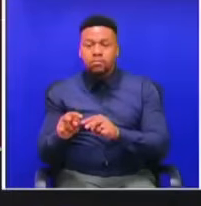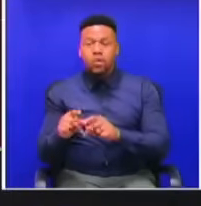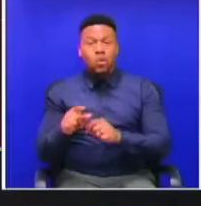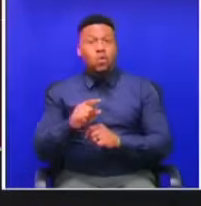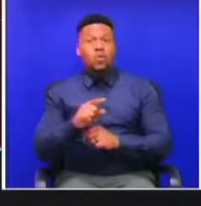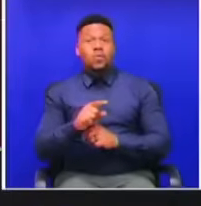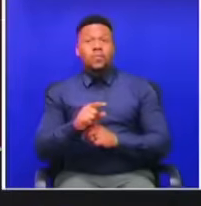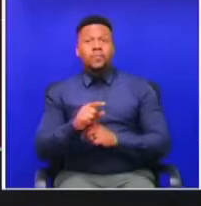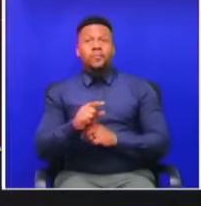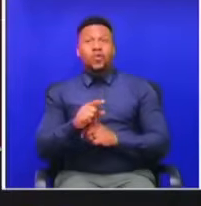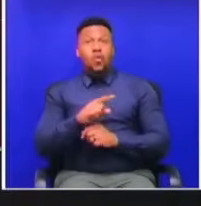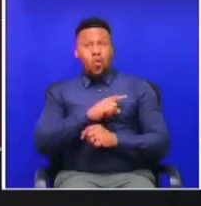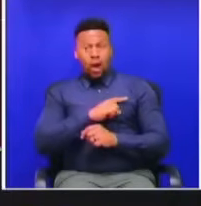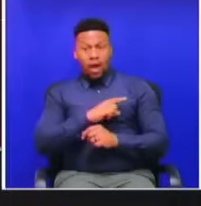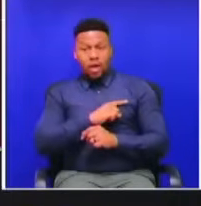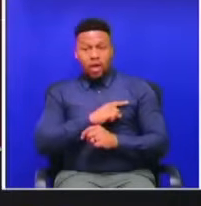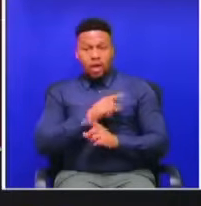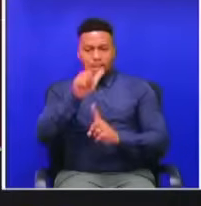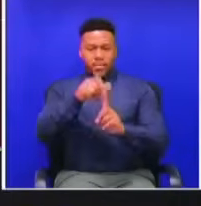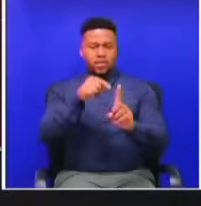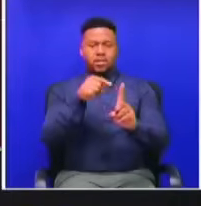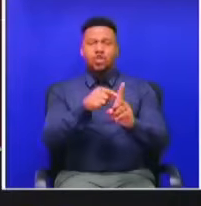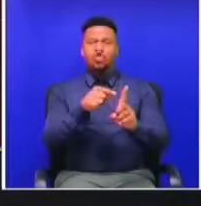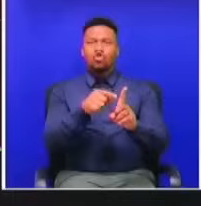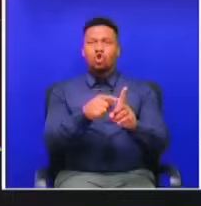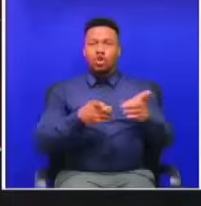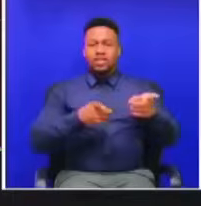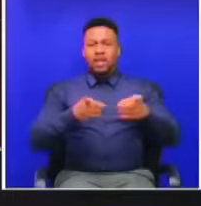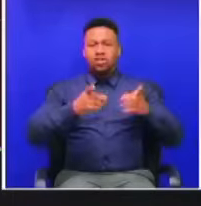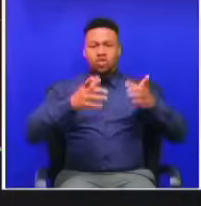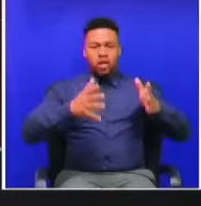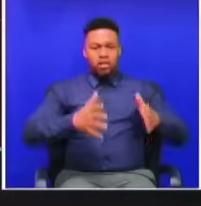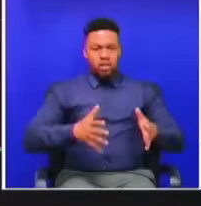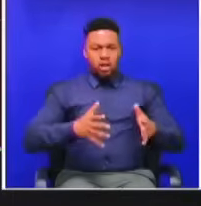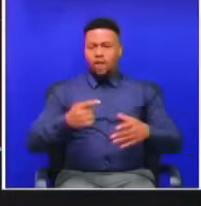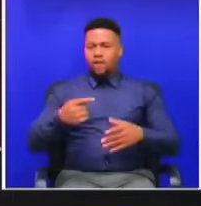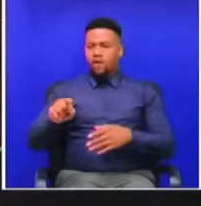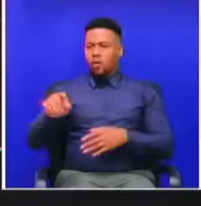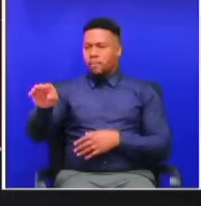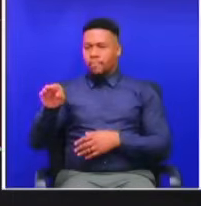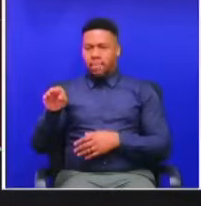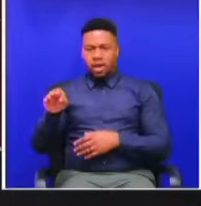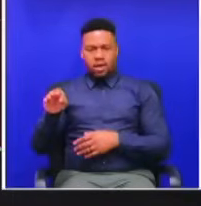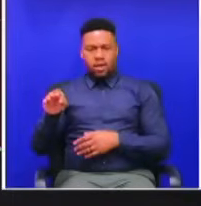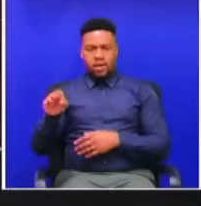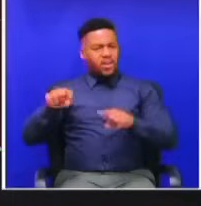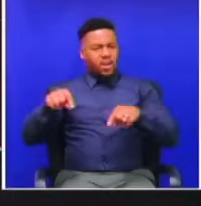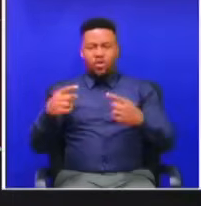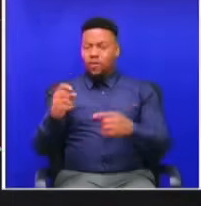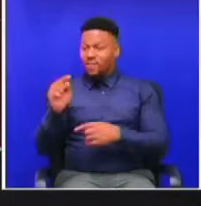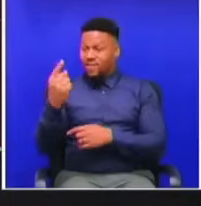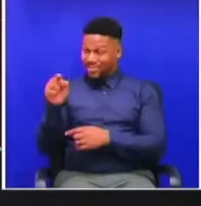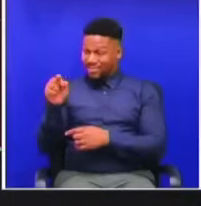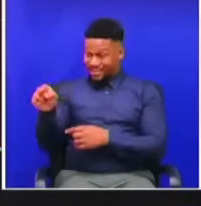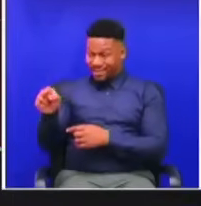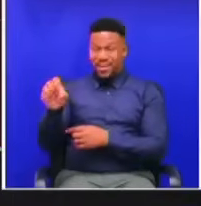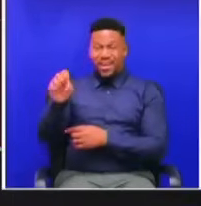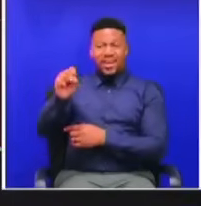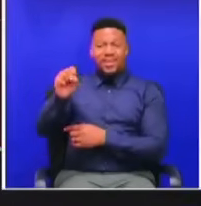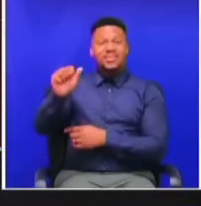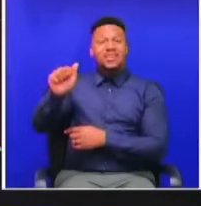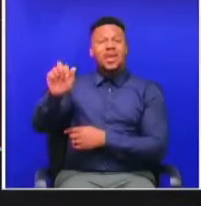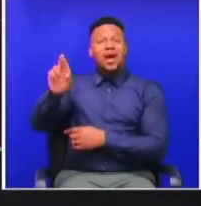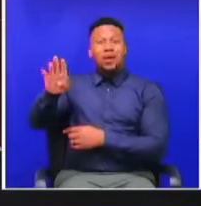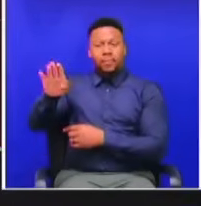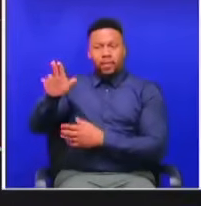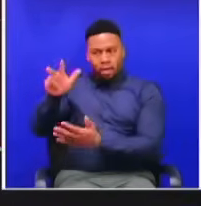a director of a bank without being approved by the Reserve Bank. And the whole